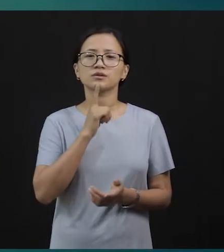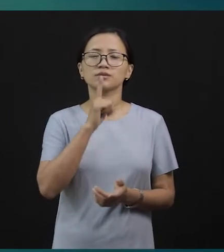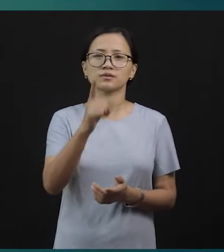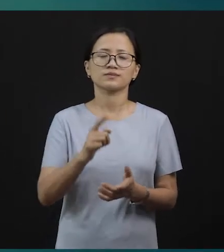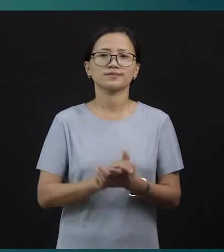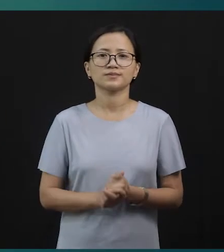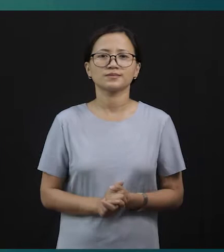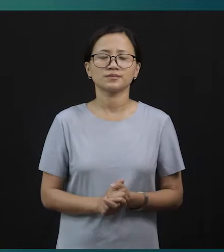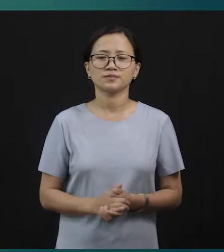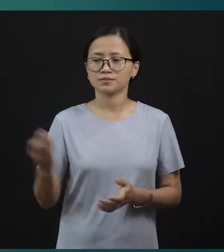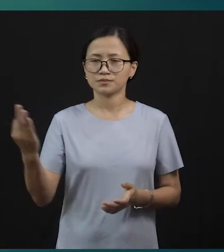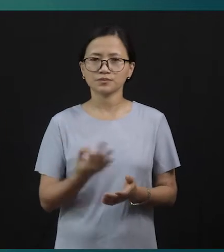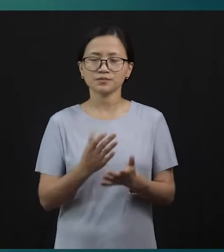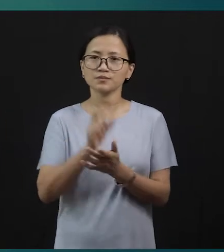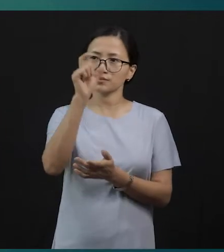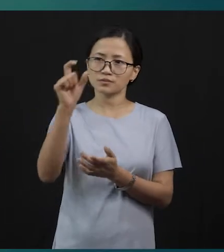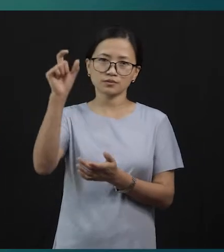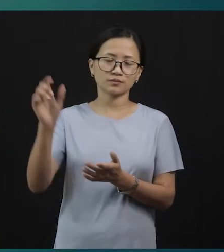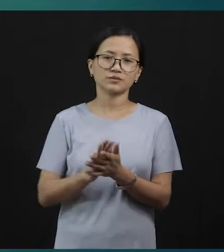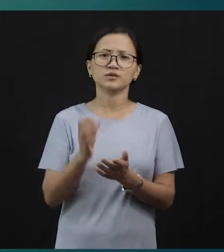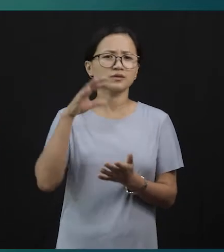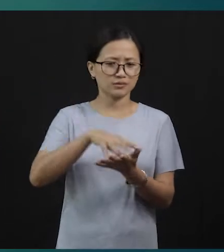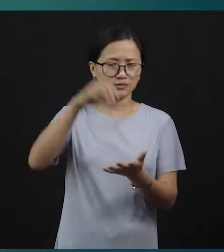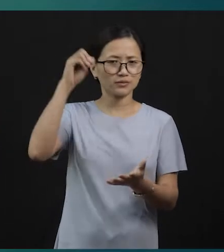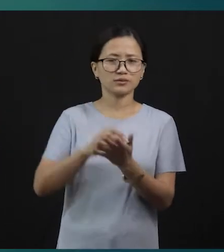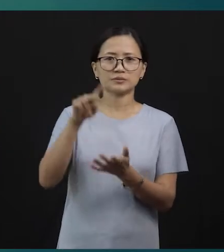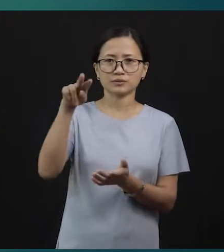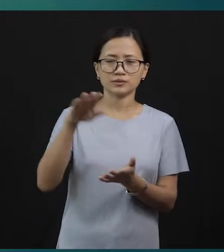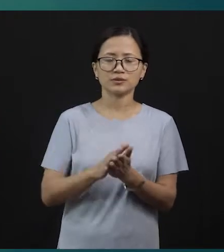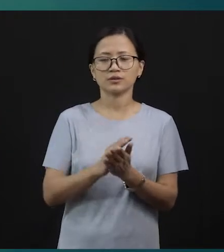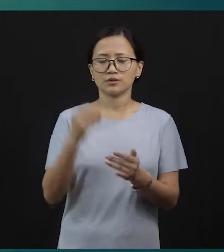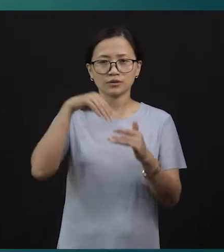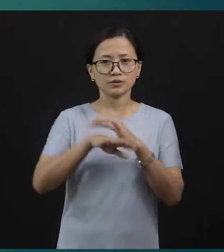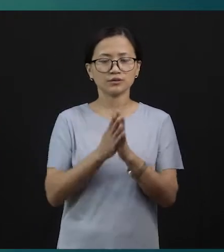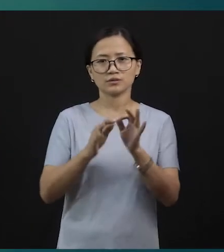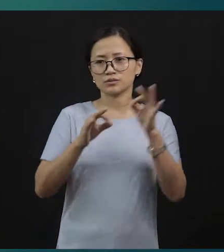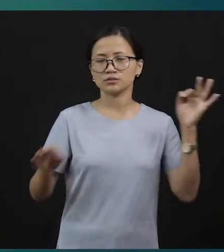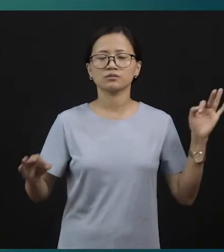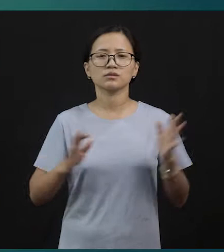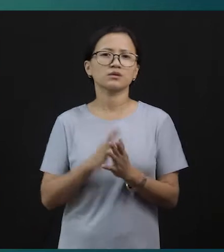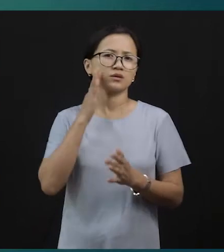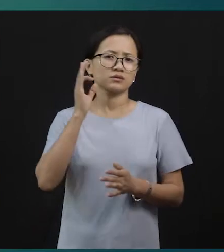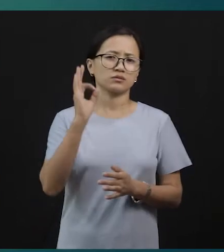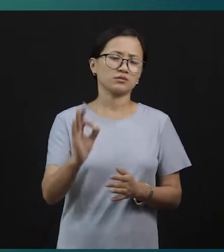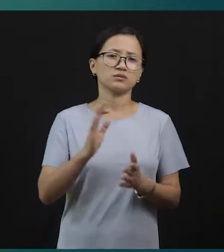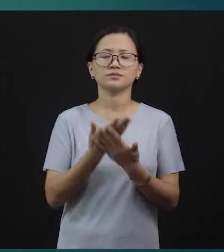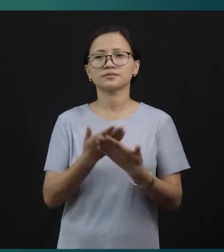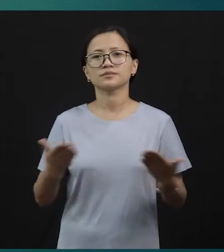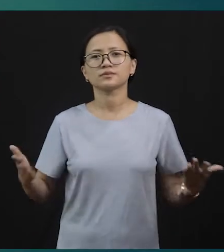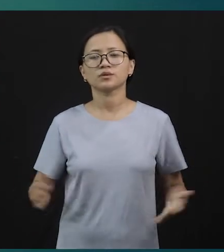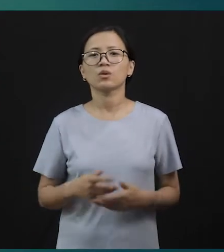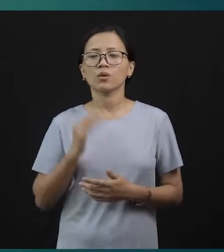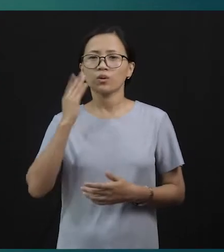telling you that new words, learning the meanings before getting into the story is one very important thing when it comes